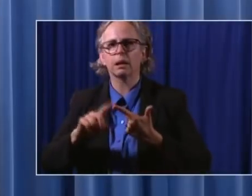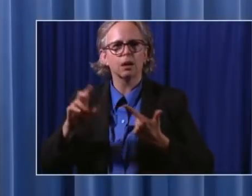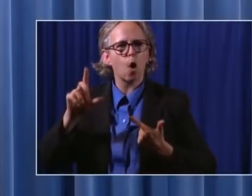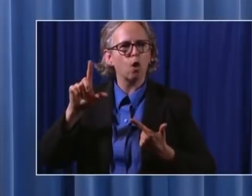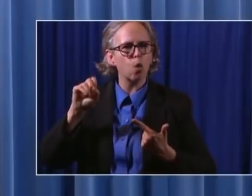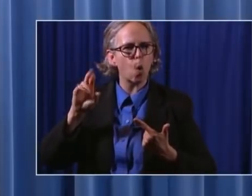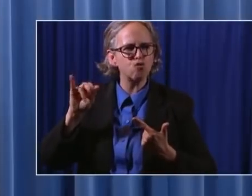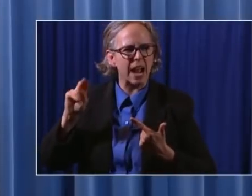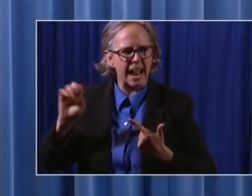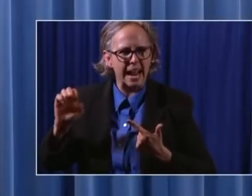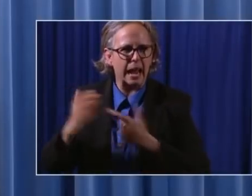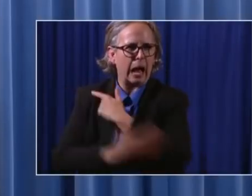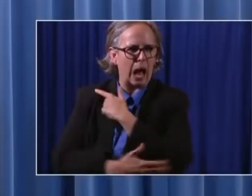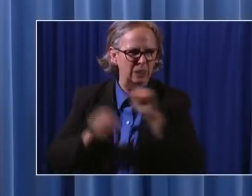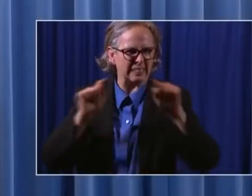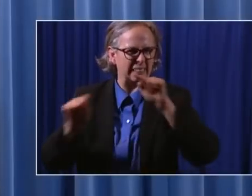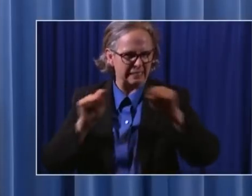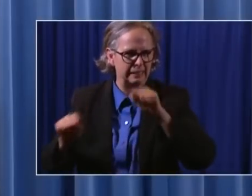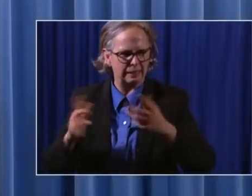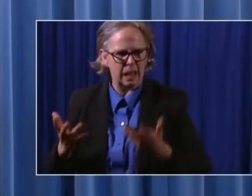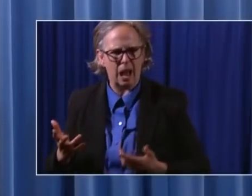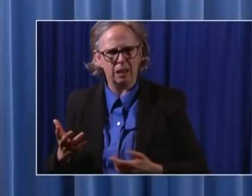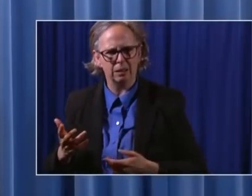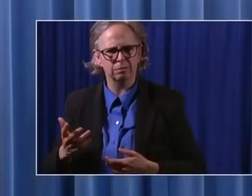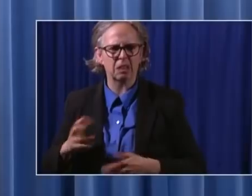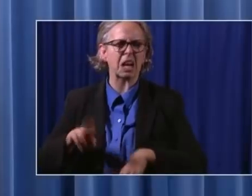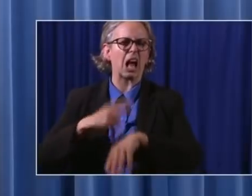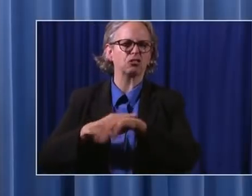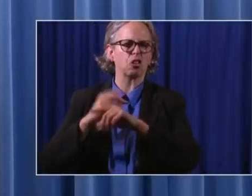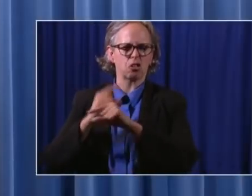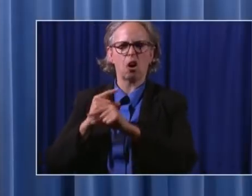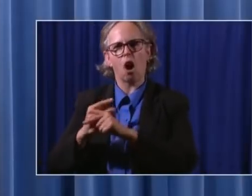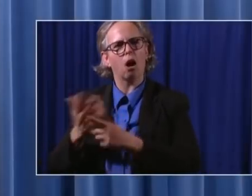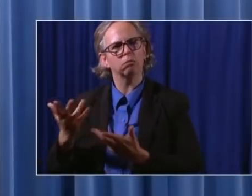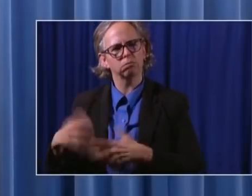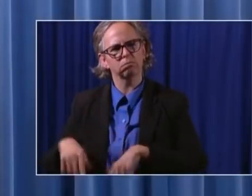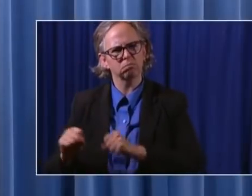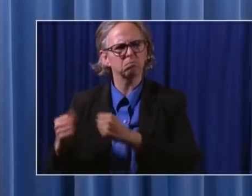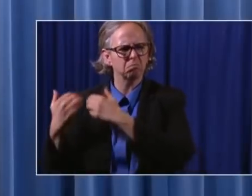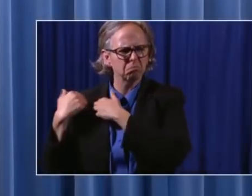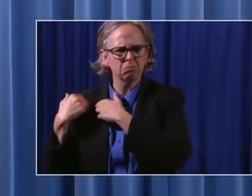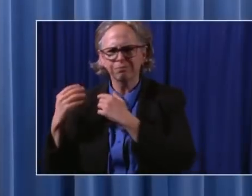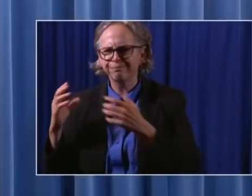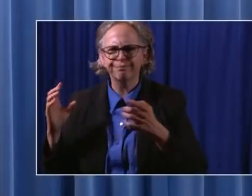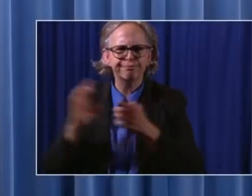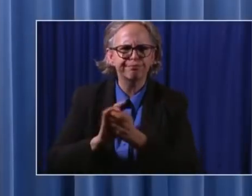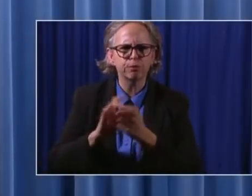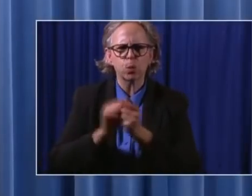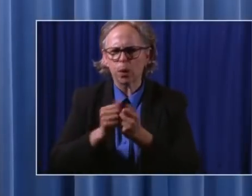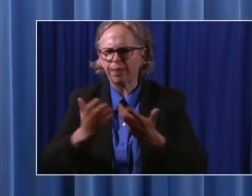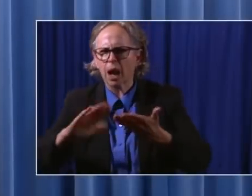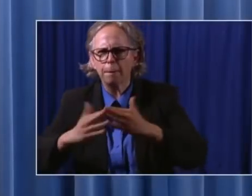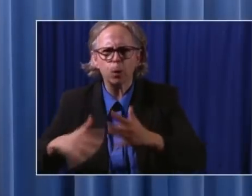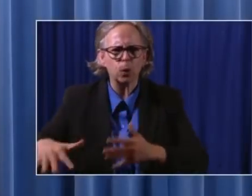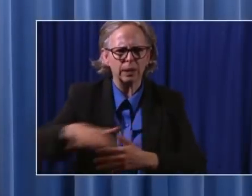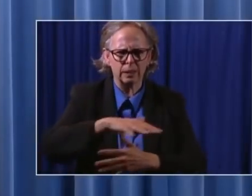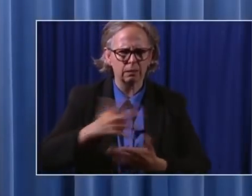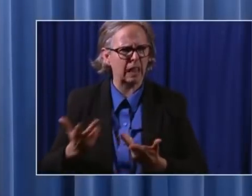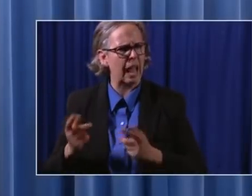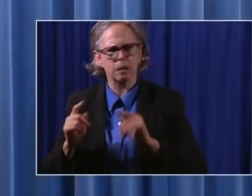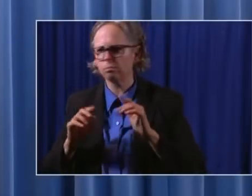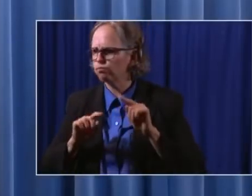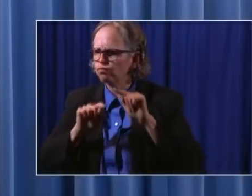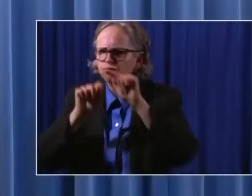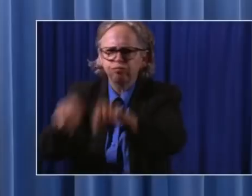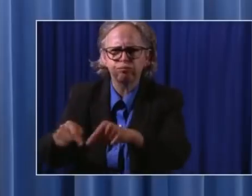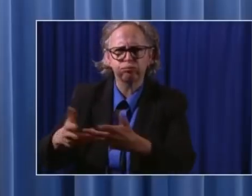Guard as we go forward is going to be a lot of it is going to be that community testing. They can come in, they can set up, they can get it done, we can